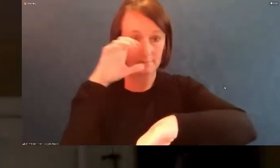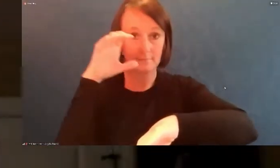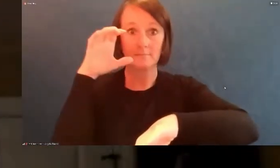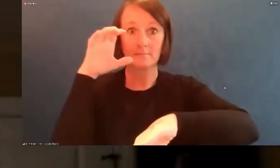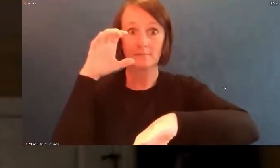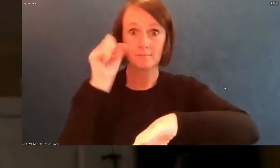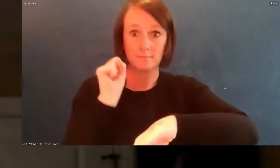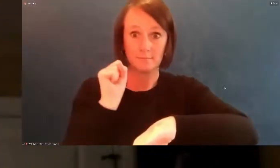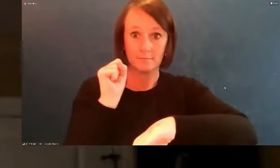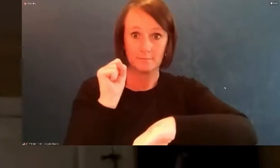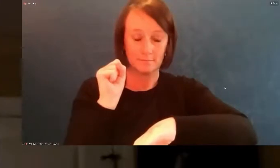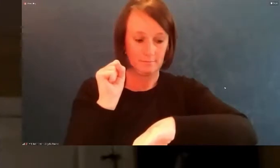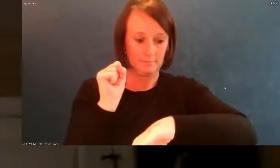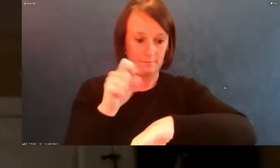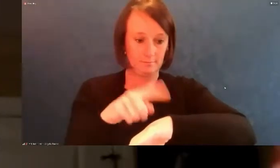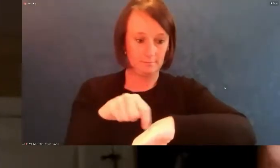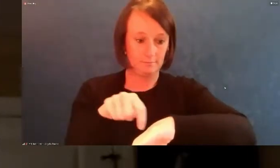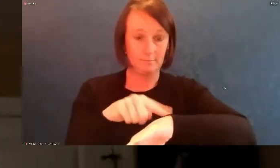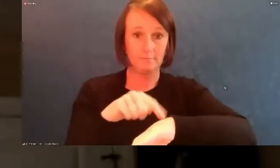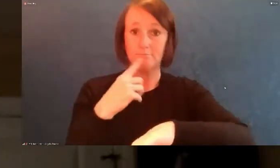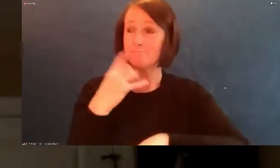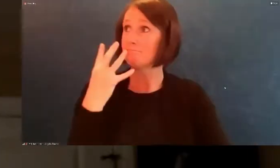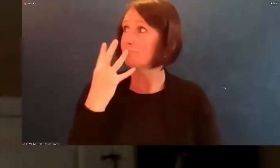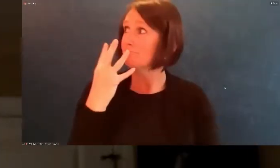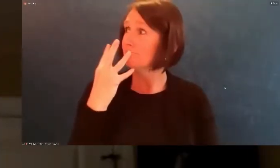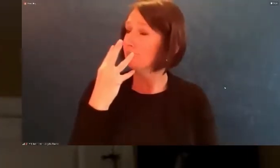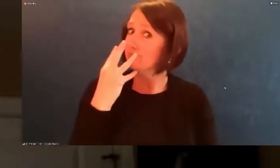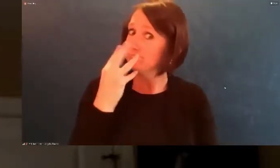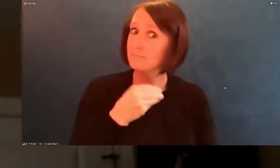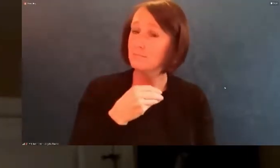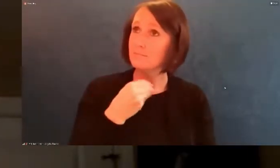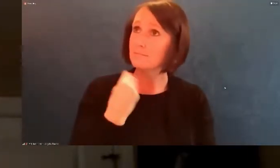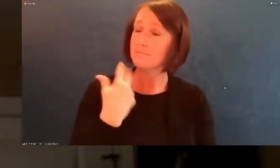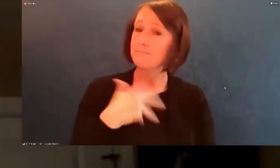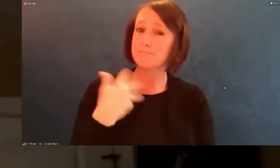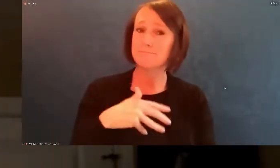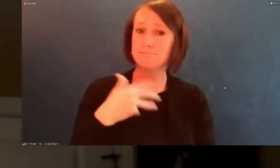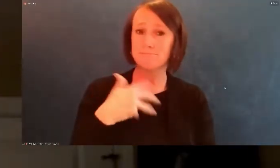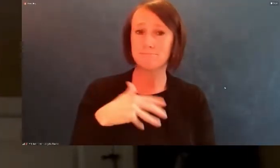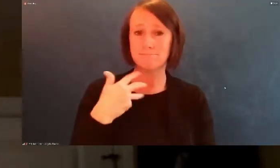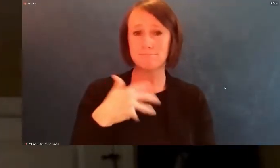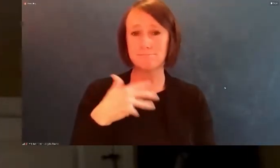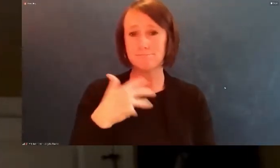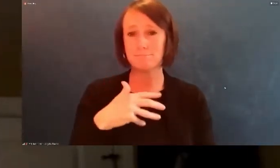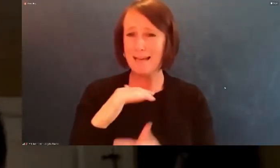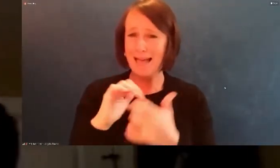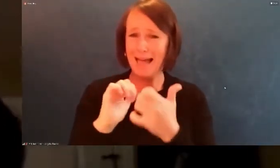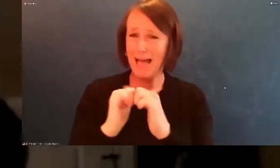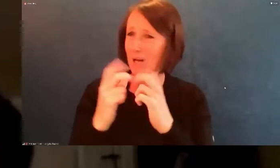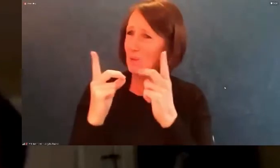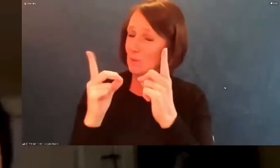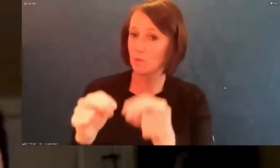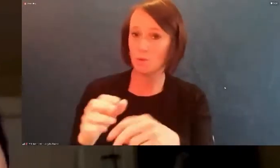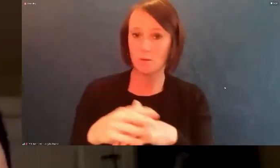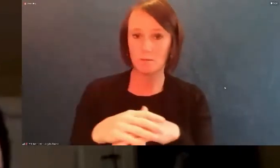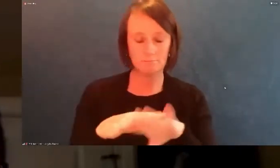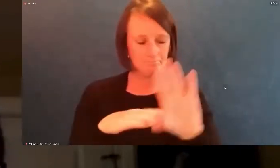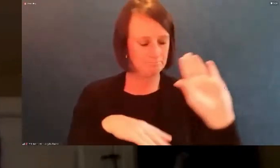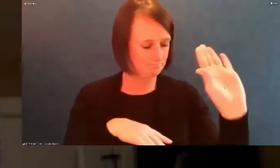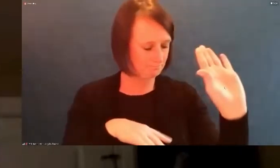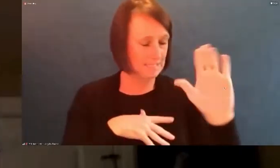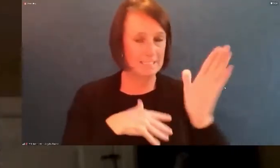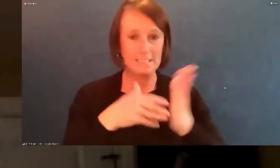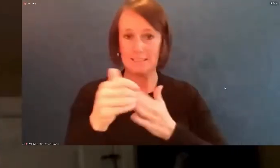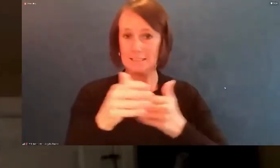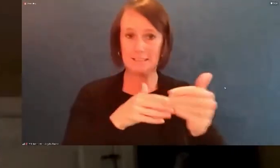said, well, these are so beautiful. These are so delicate. How did you do it? He said, oh, doesn't matter. He